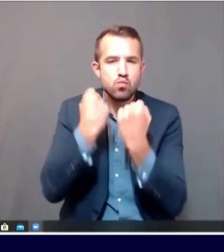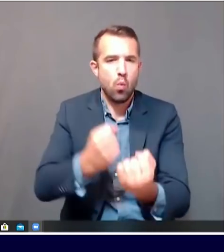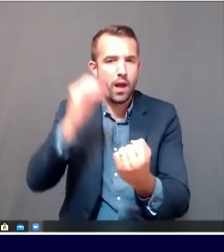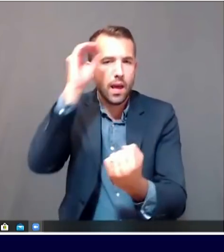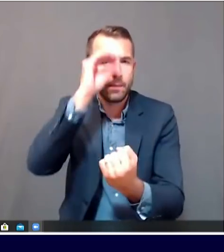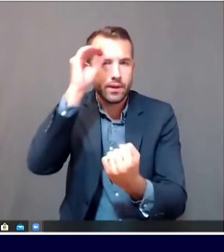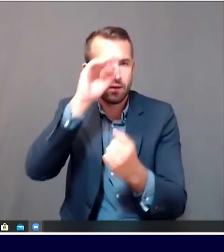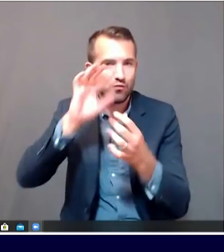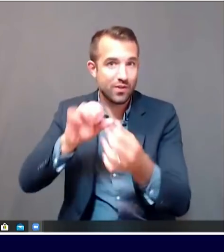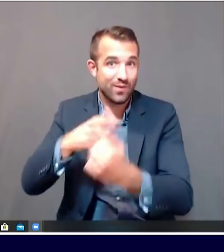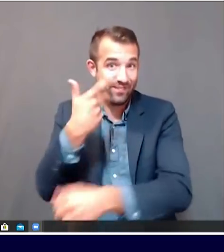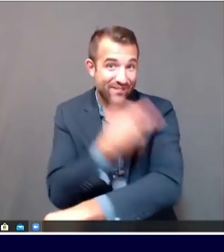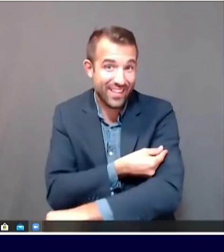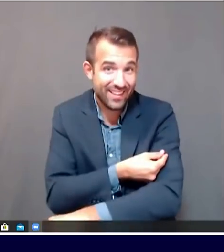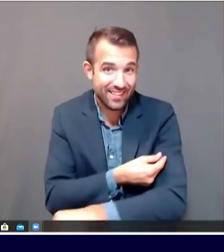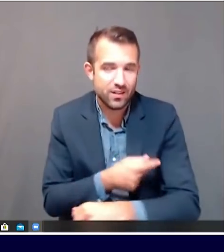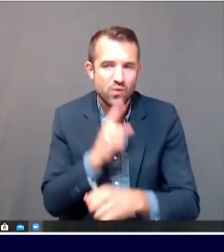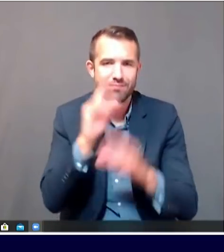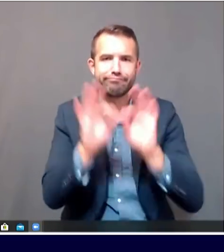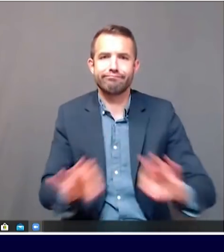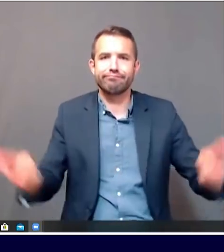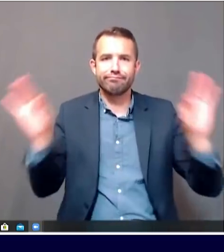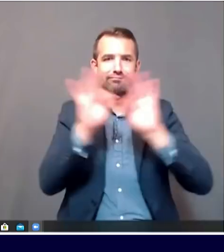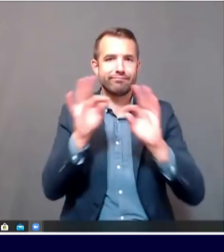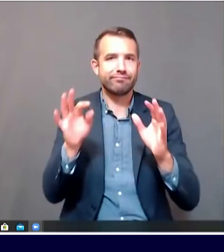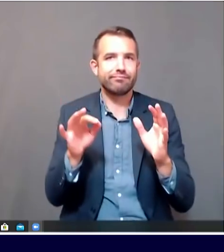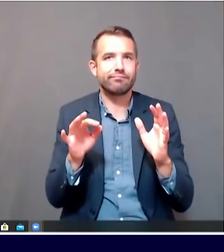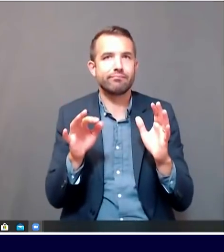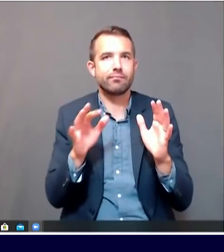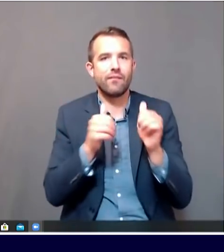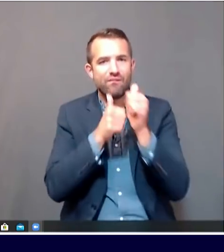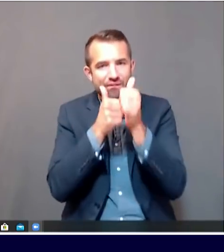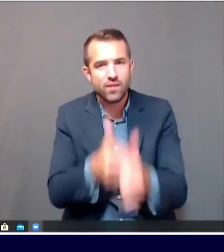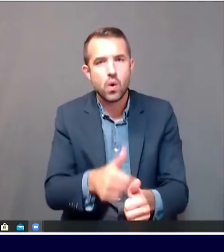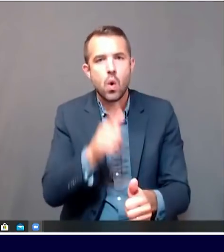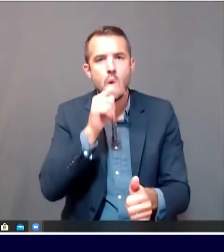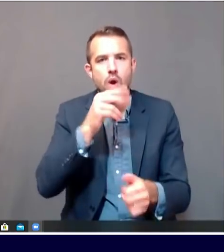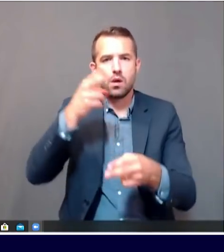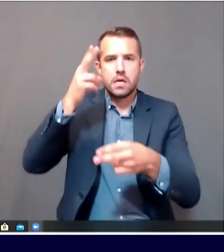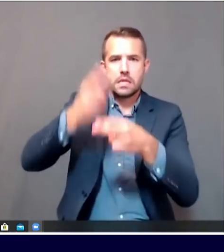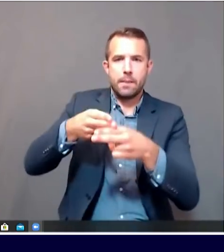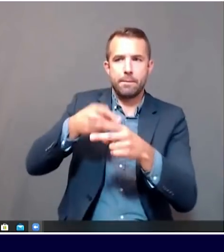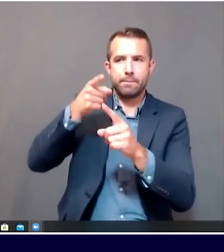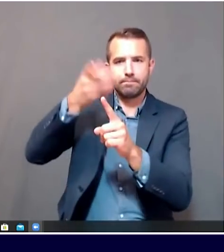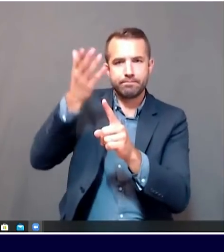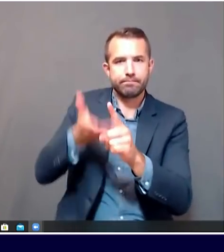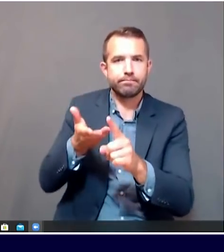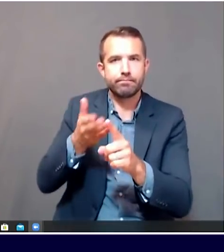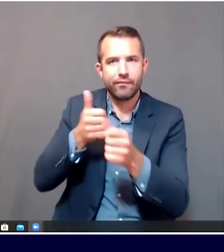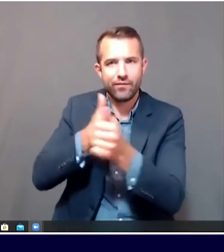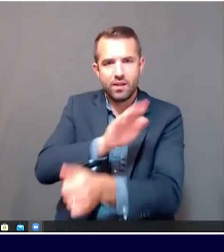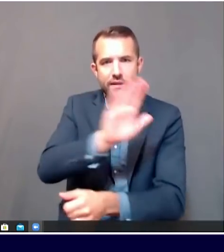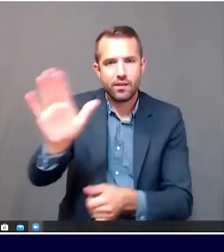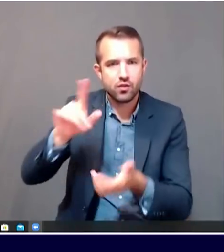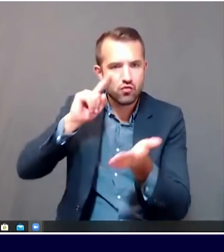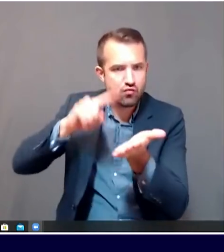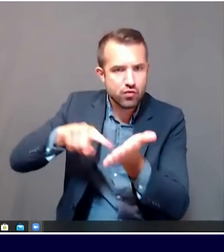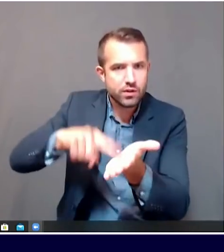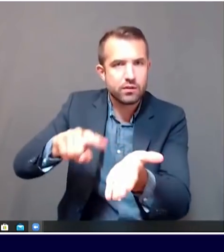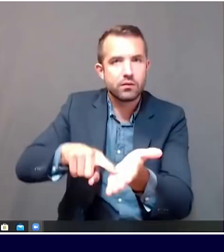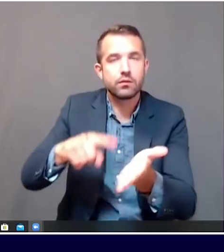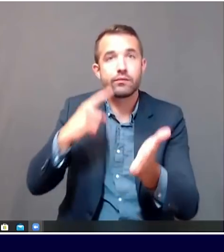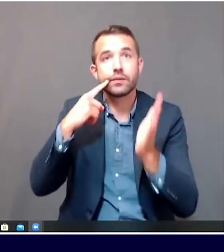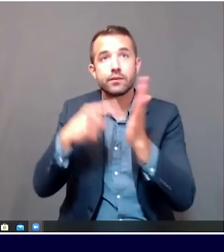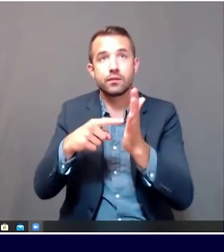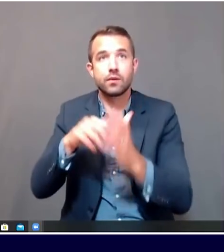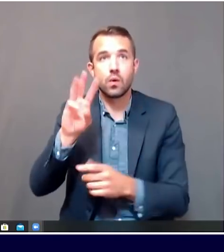about vaccine via reputable sources. As always, I recommend checking sources like the World Health